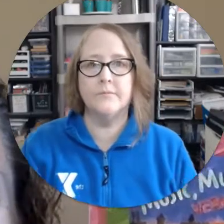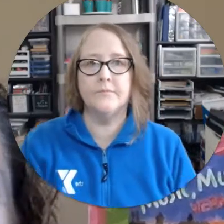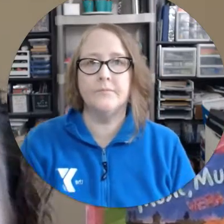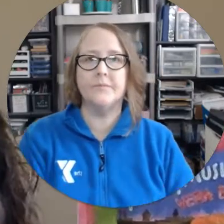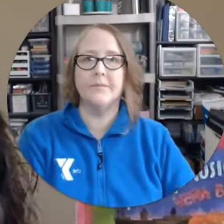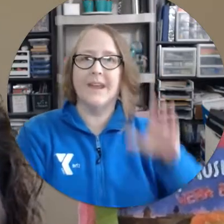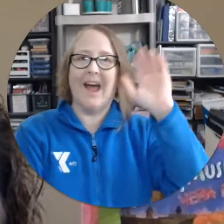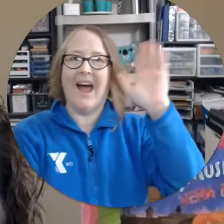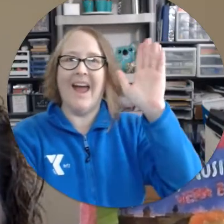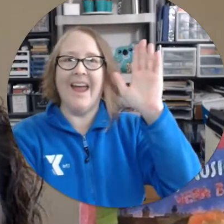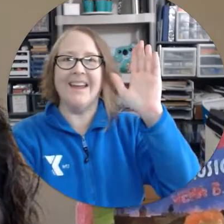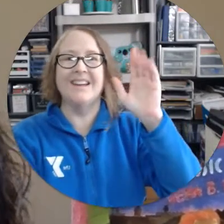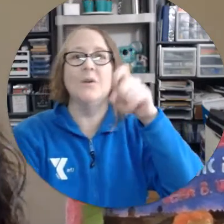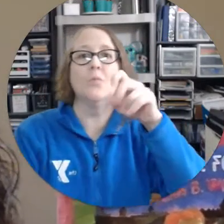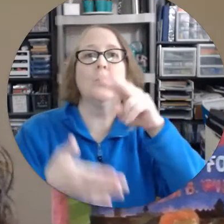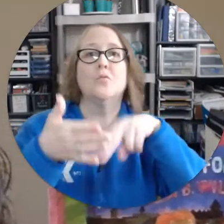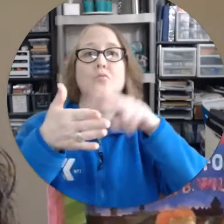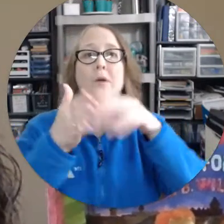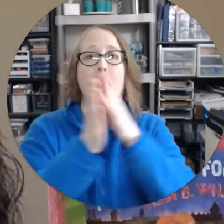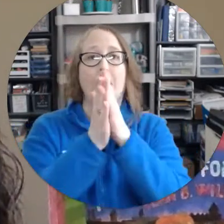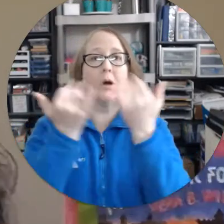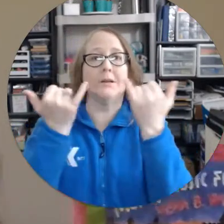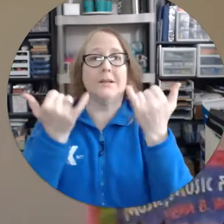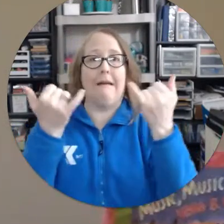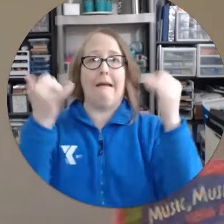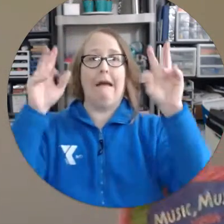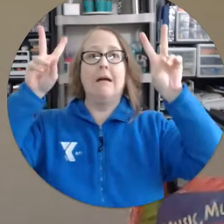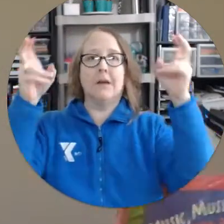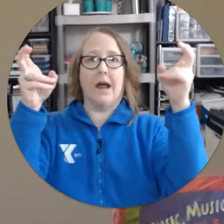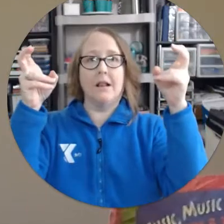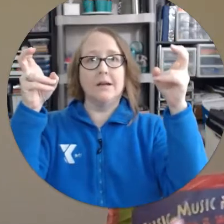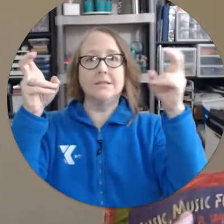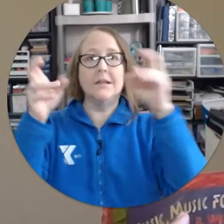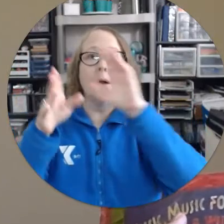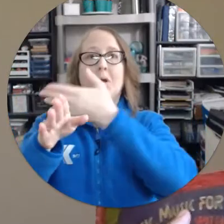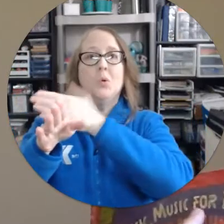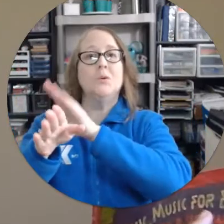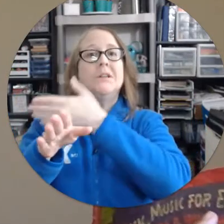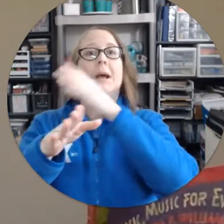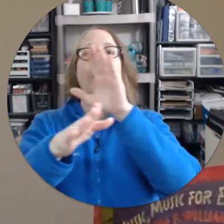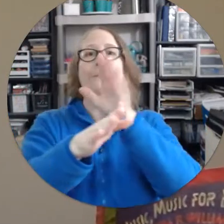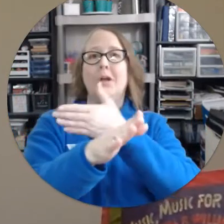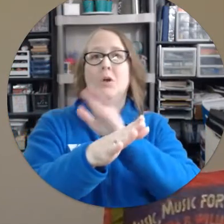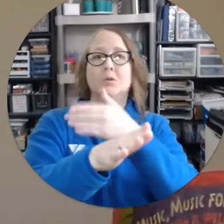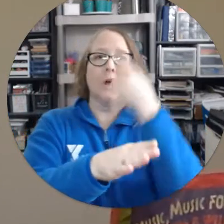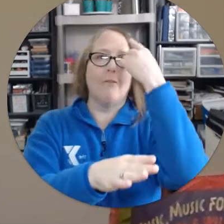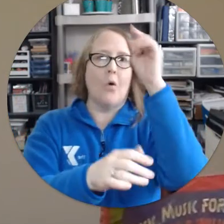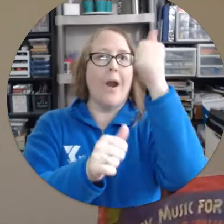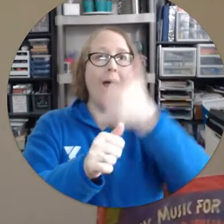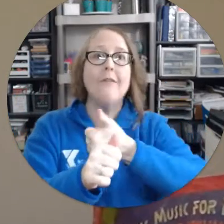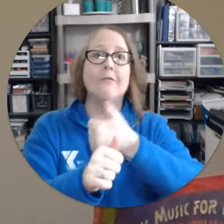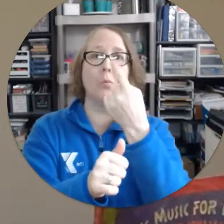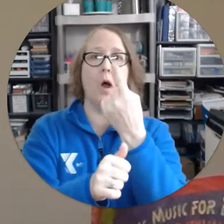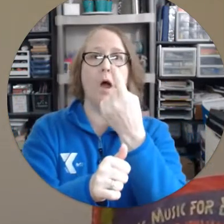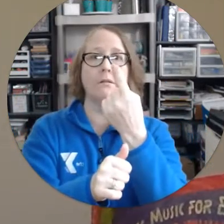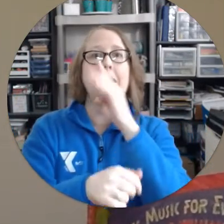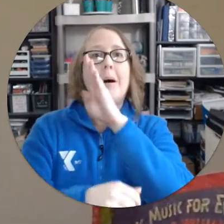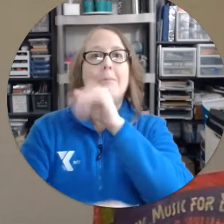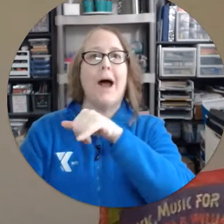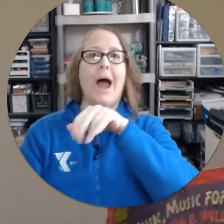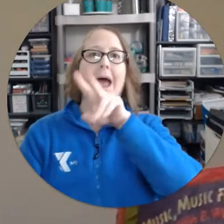Hi, we're going to read a book today, and the title is Music, Music for Everyone by